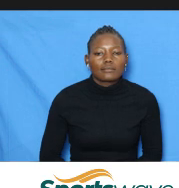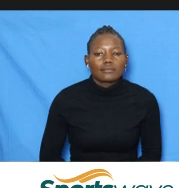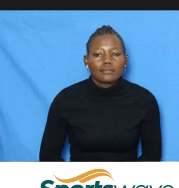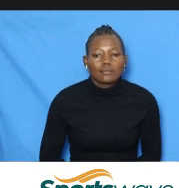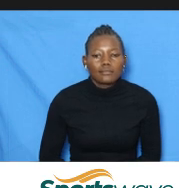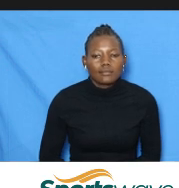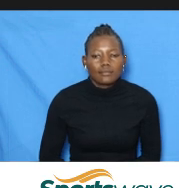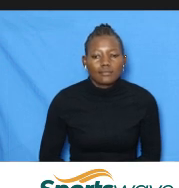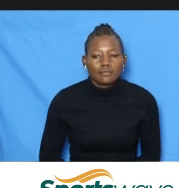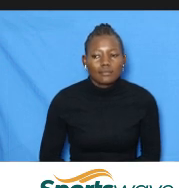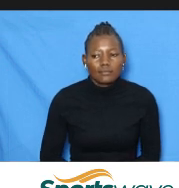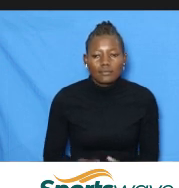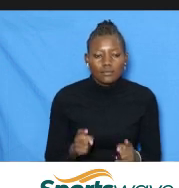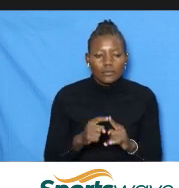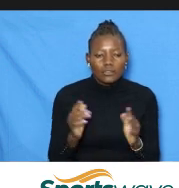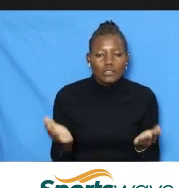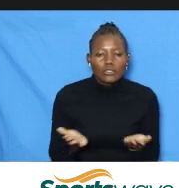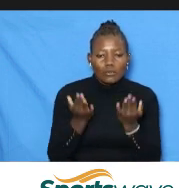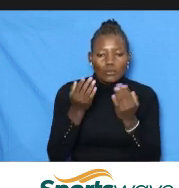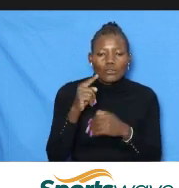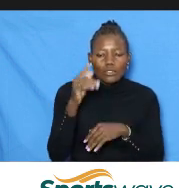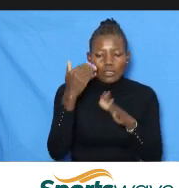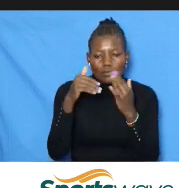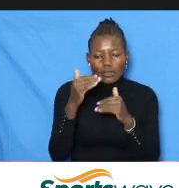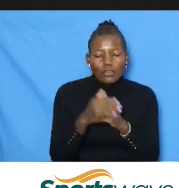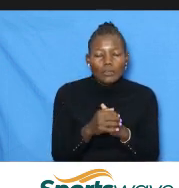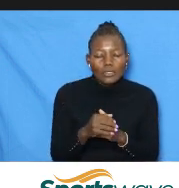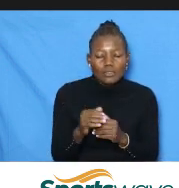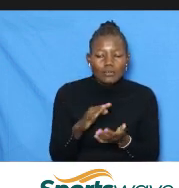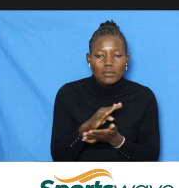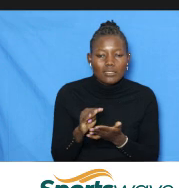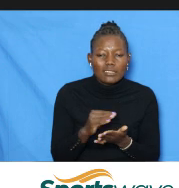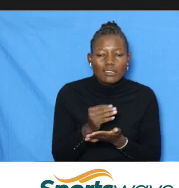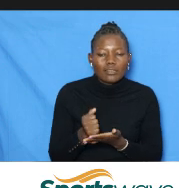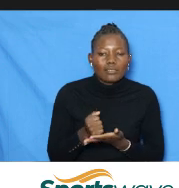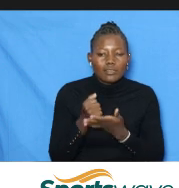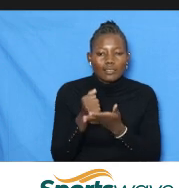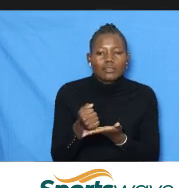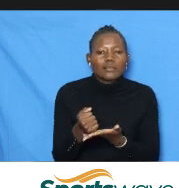I'll say improve their functional capacity, basically help them